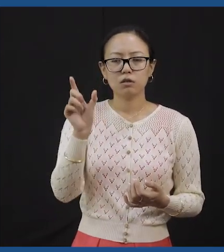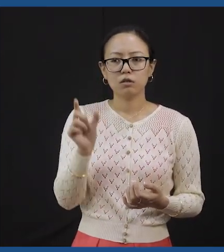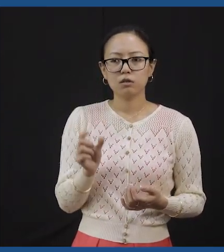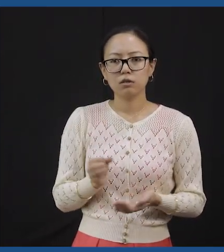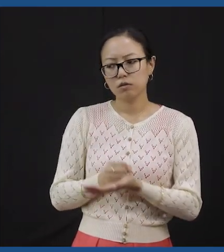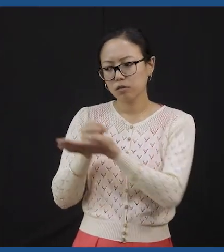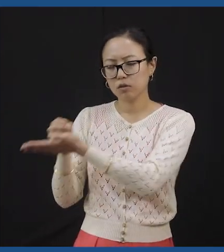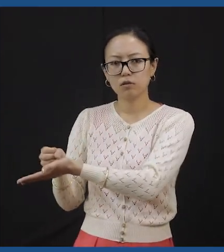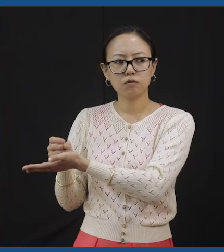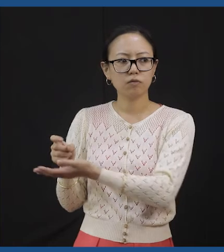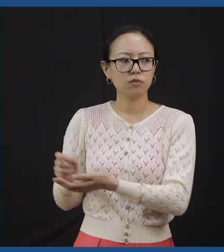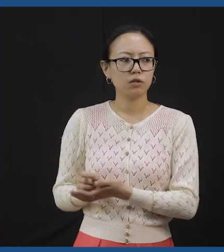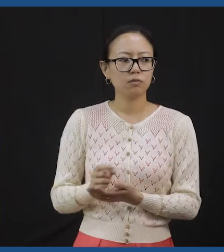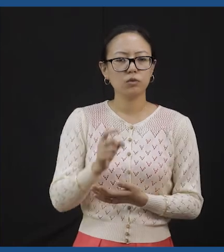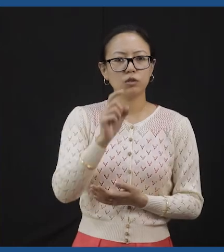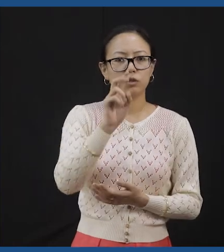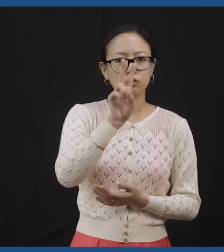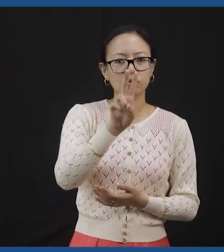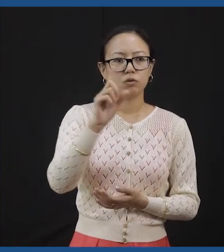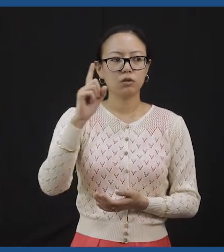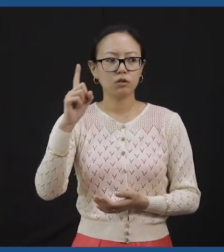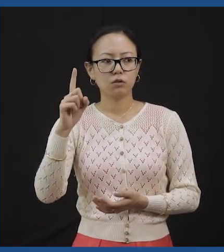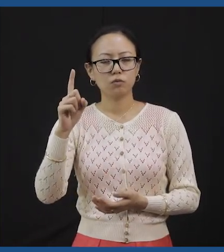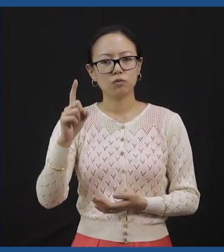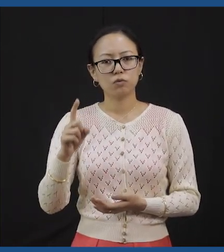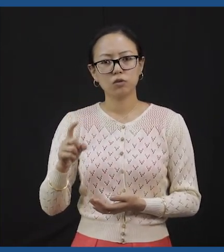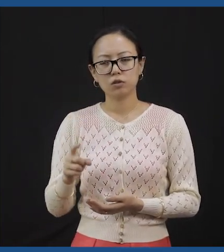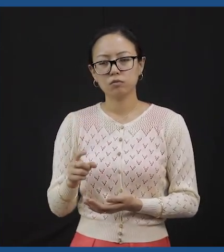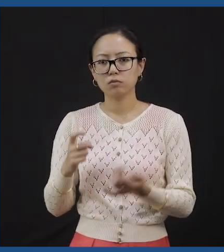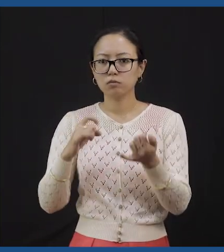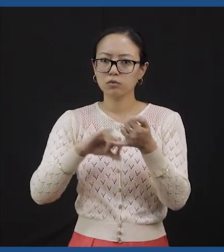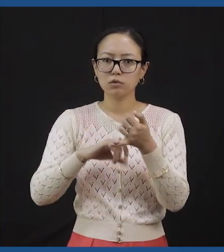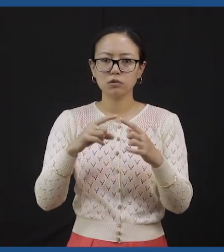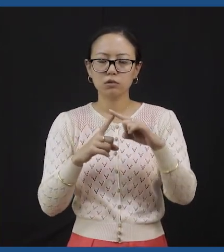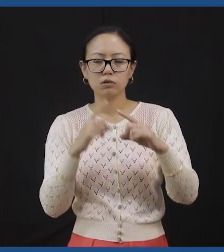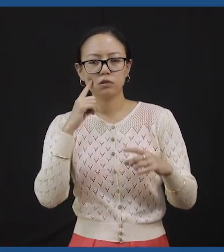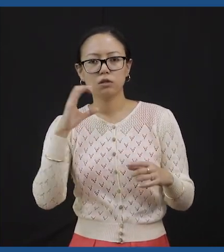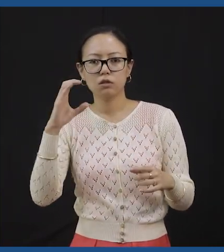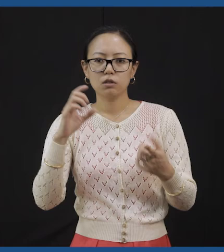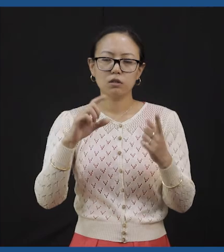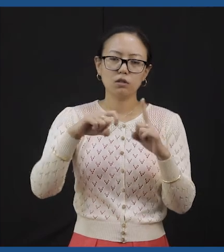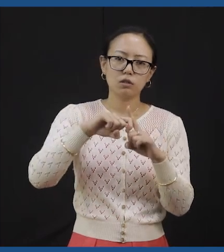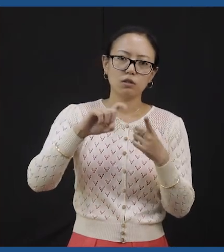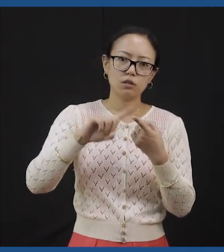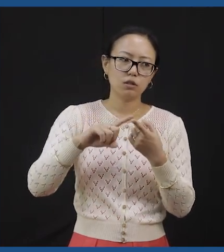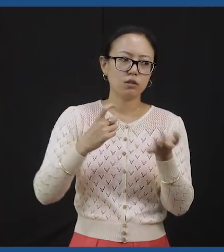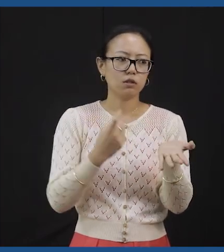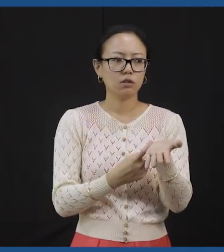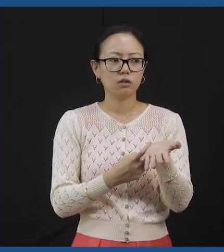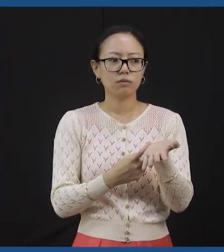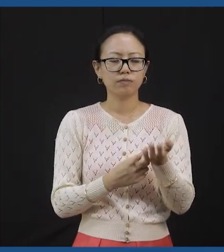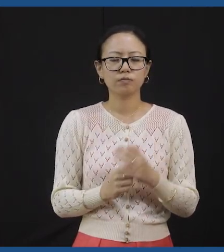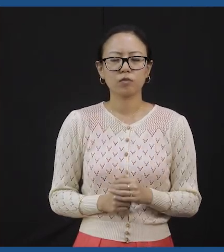friend. How much does he have now? So see, let's read the question again. Jack has